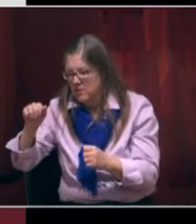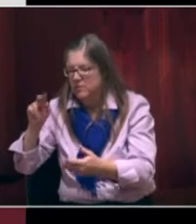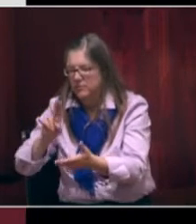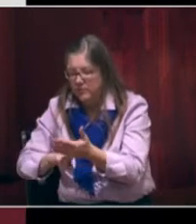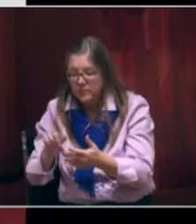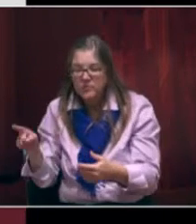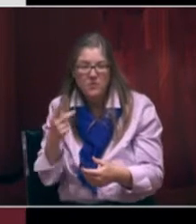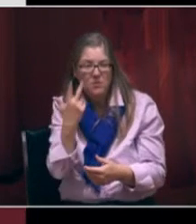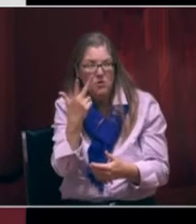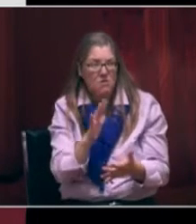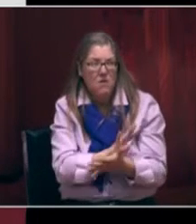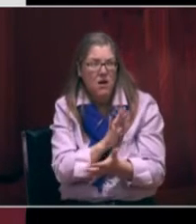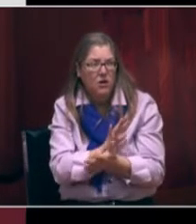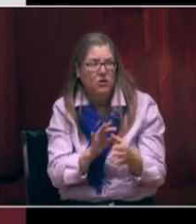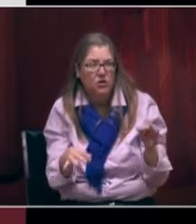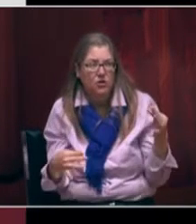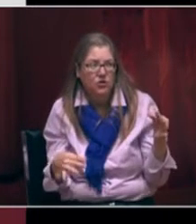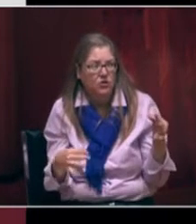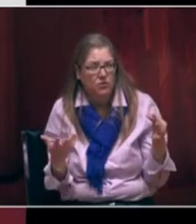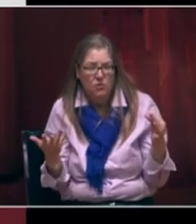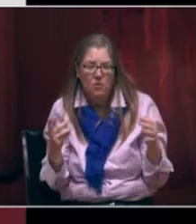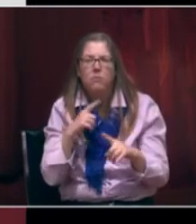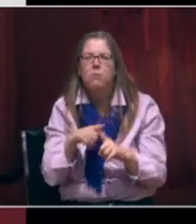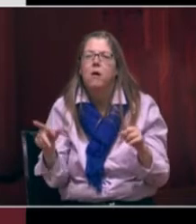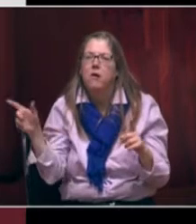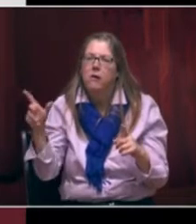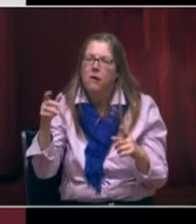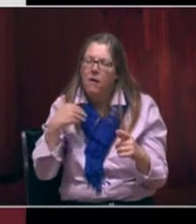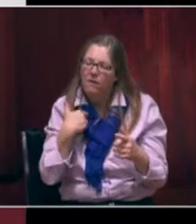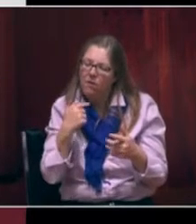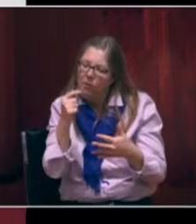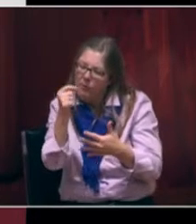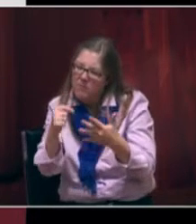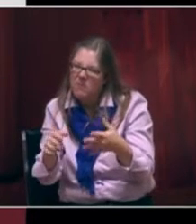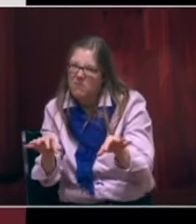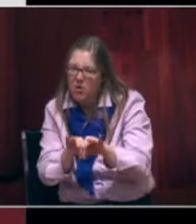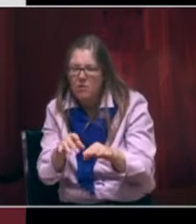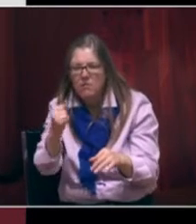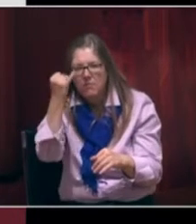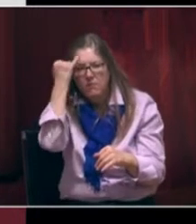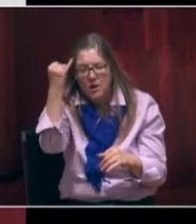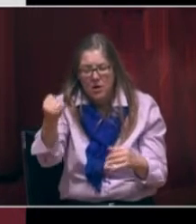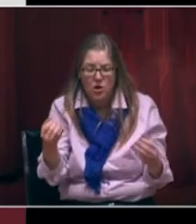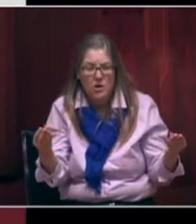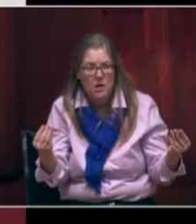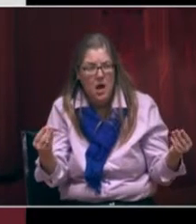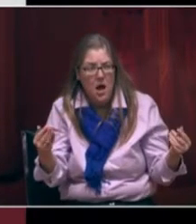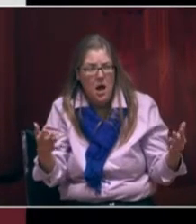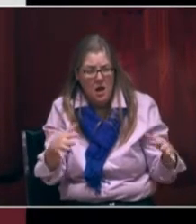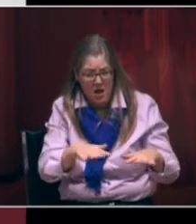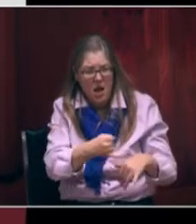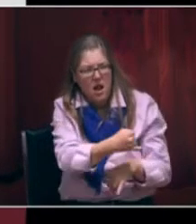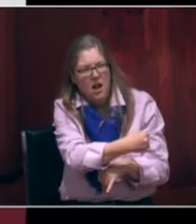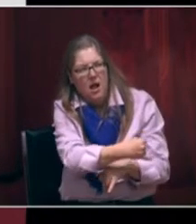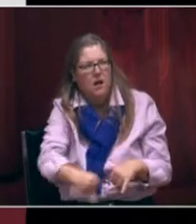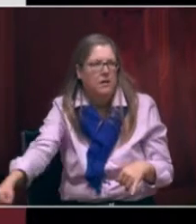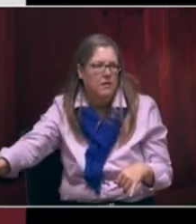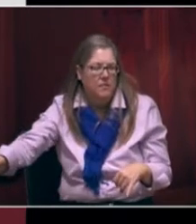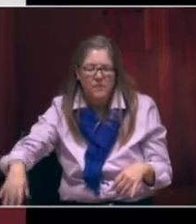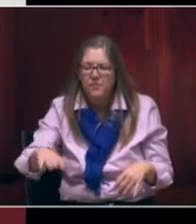a three-page document, but it does a couple of things, and I like to, if you can imagine a line being drawn in the sand, it is the executive